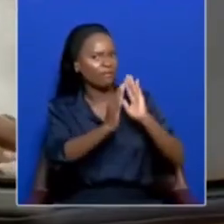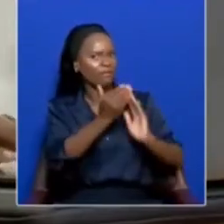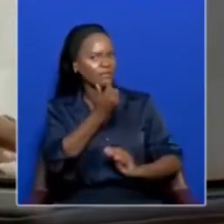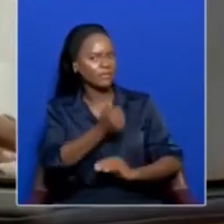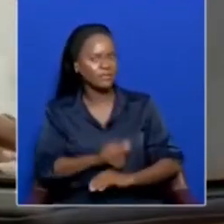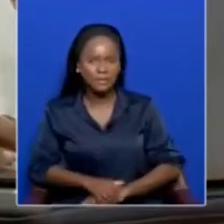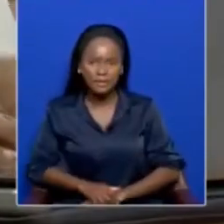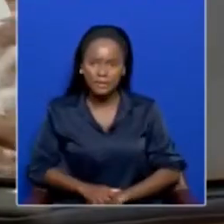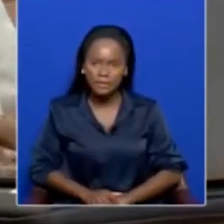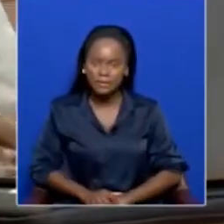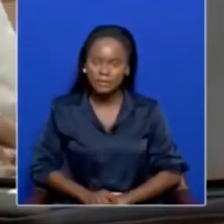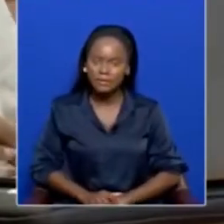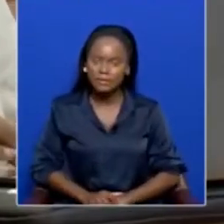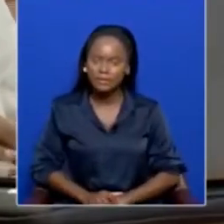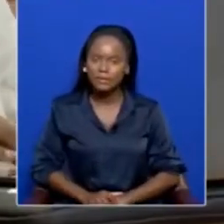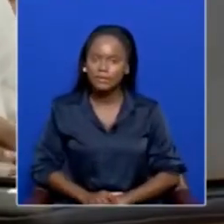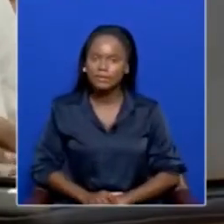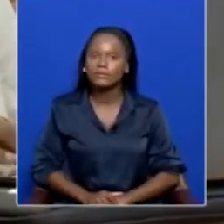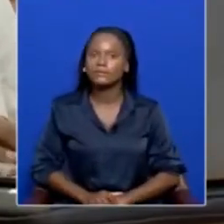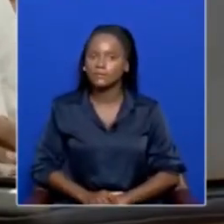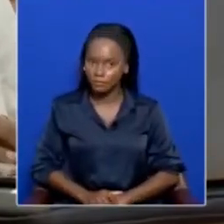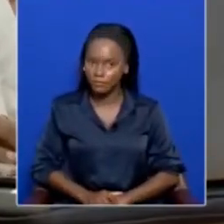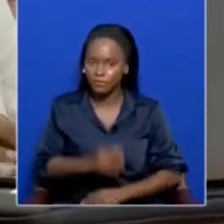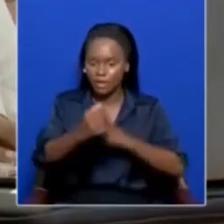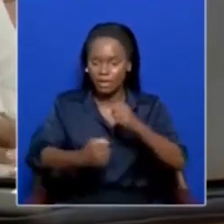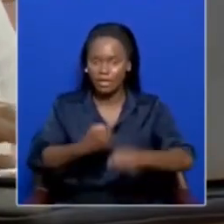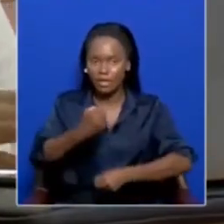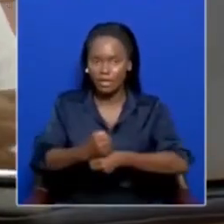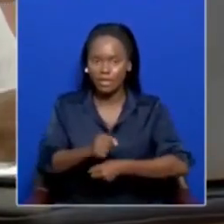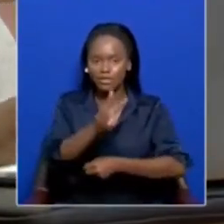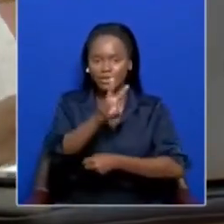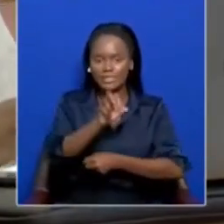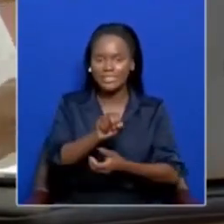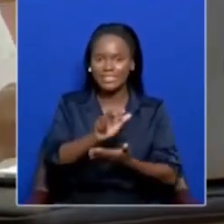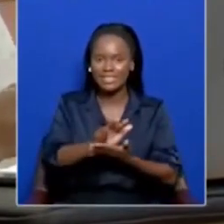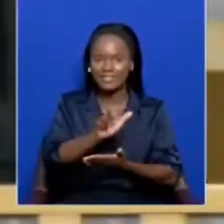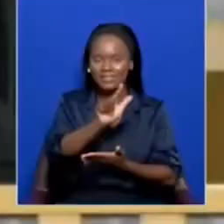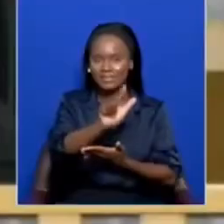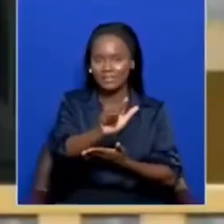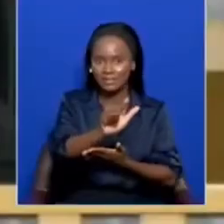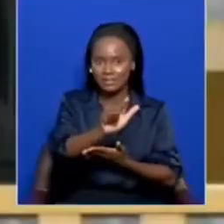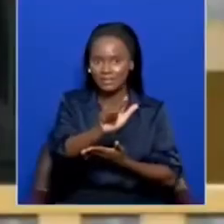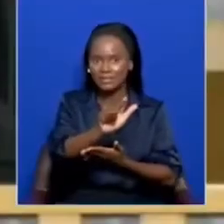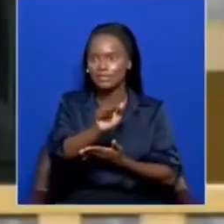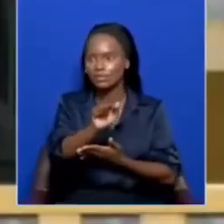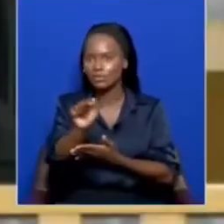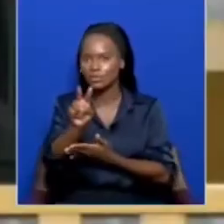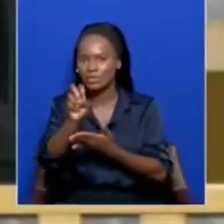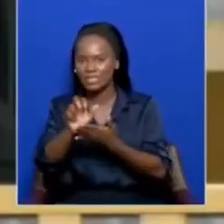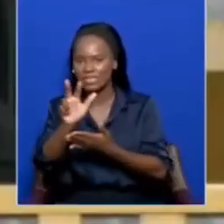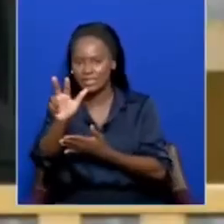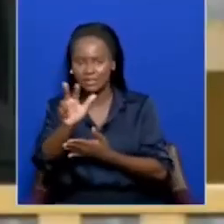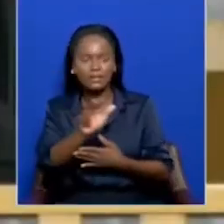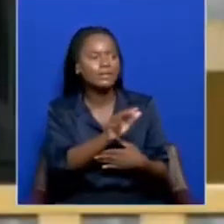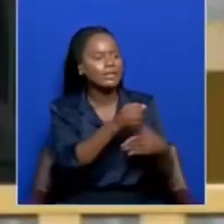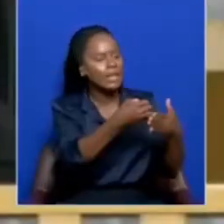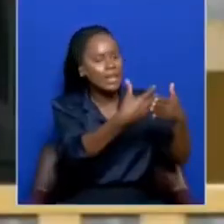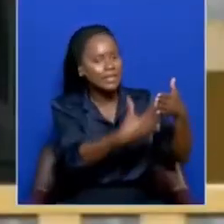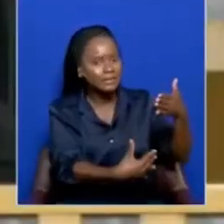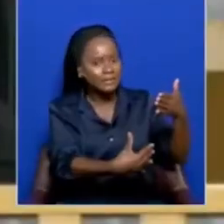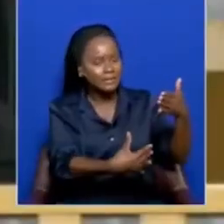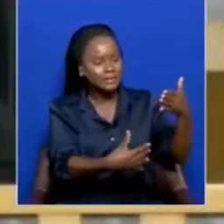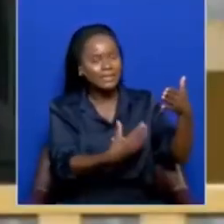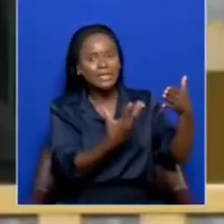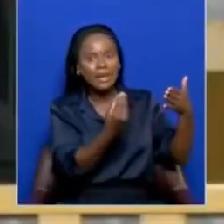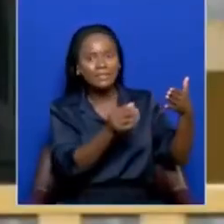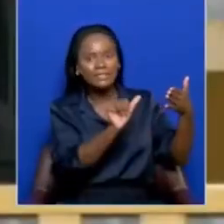From 2017? No, the project where you list your projects, and then you have number 6 there, where you say in the